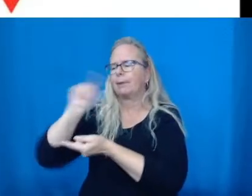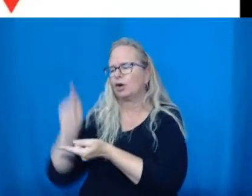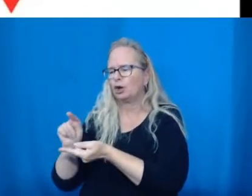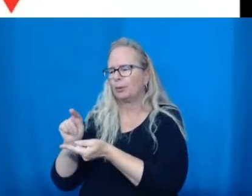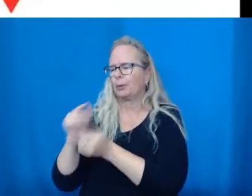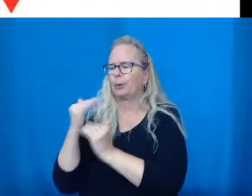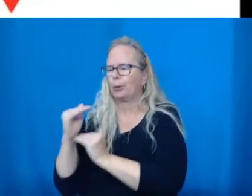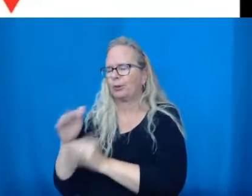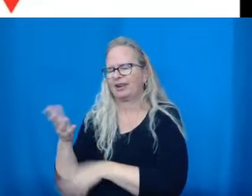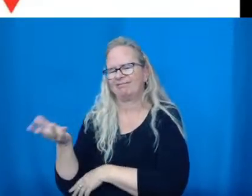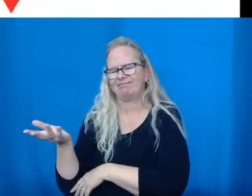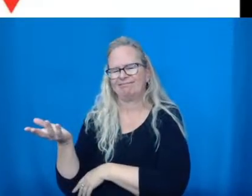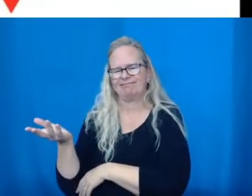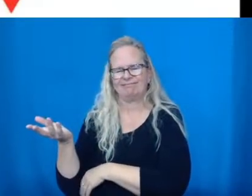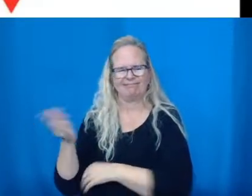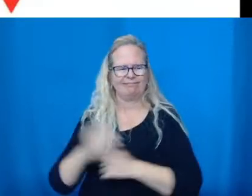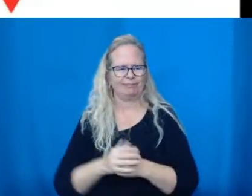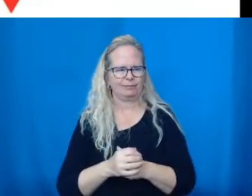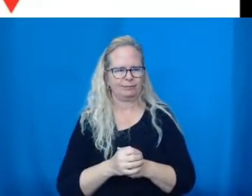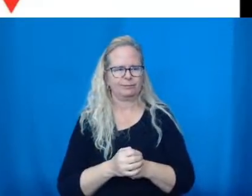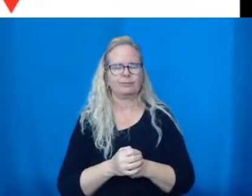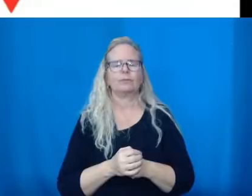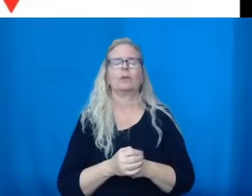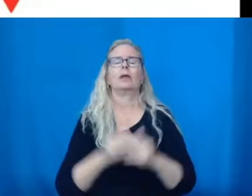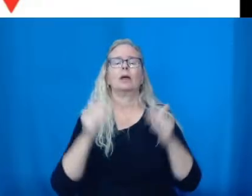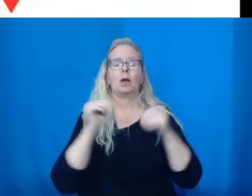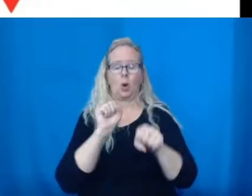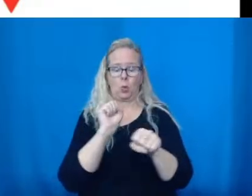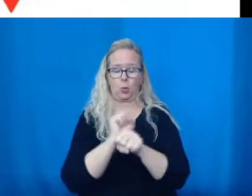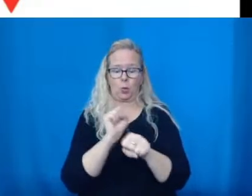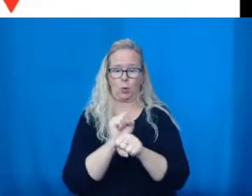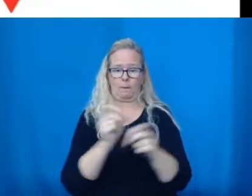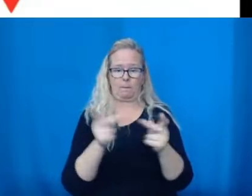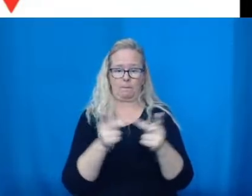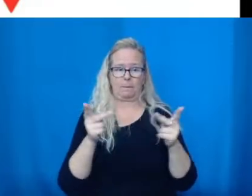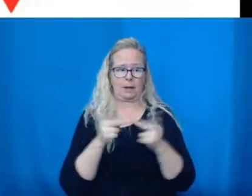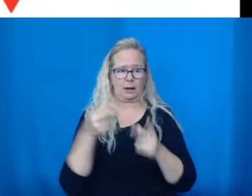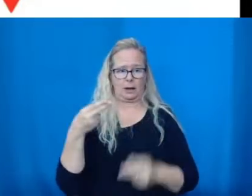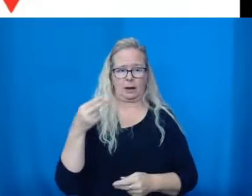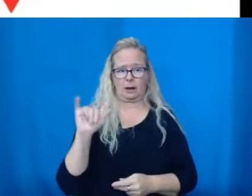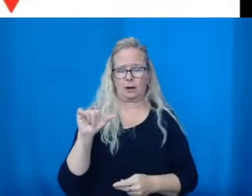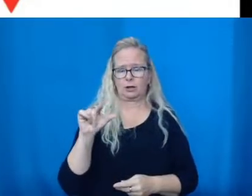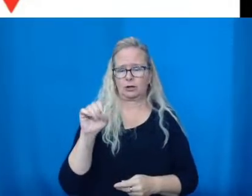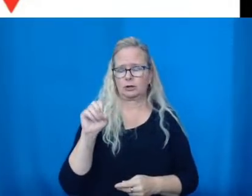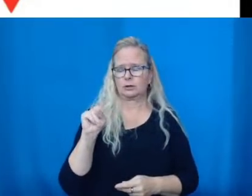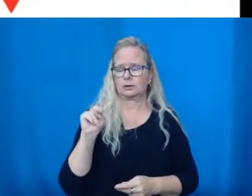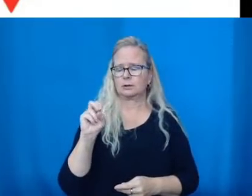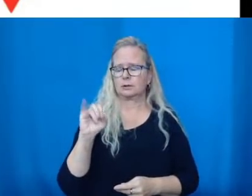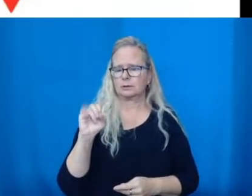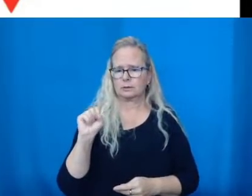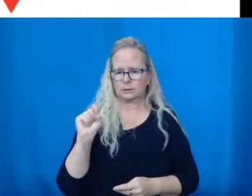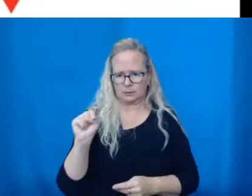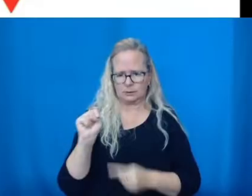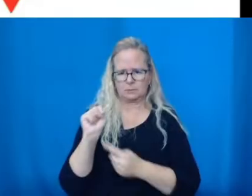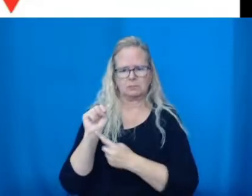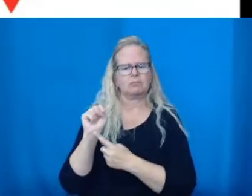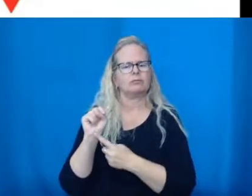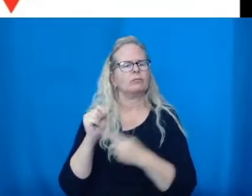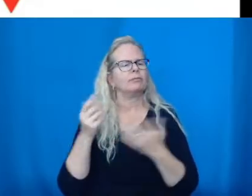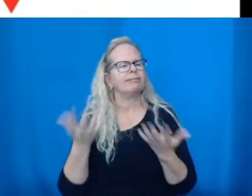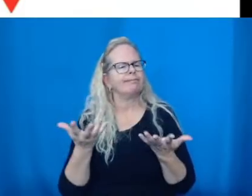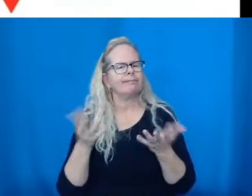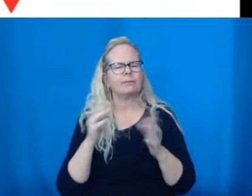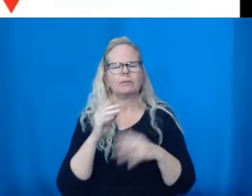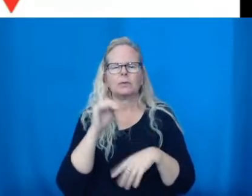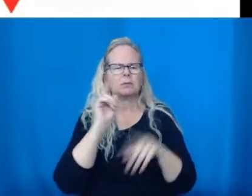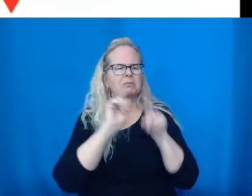said, we sort of deal with a number of different hazards, including chemical,